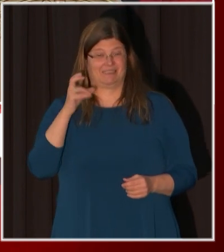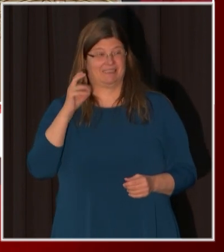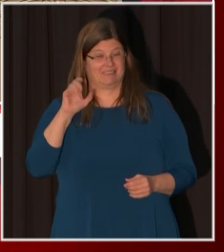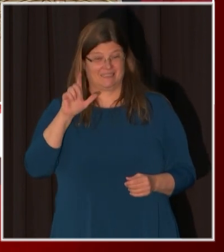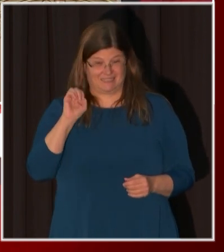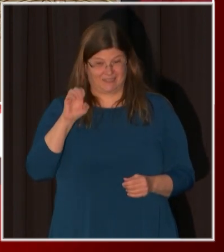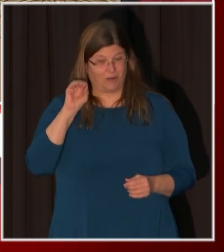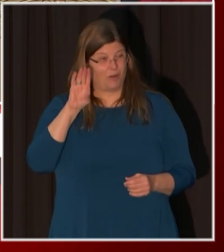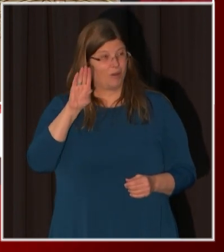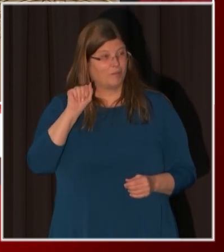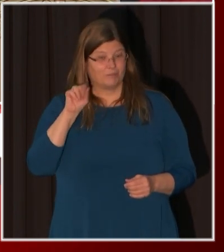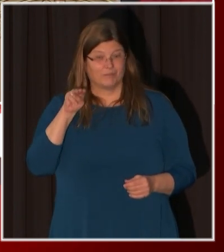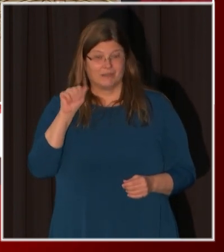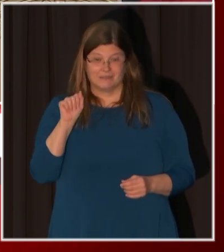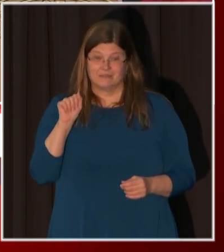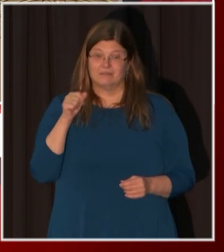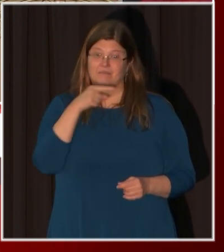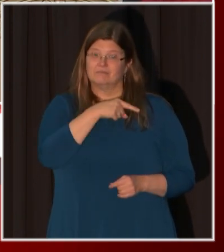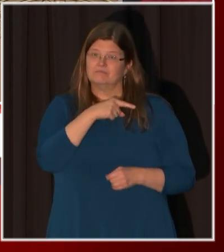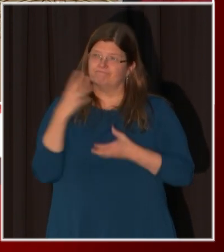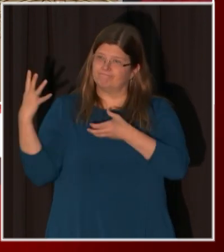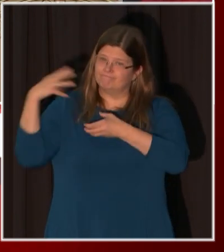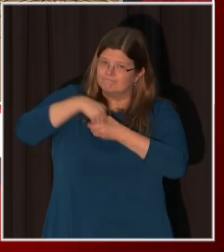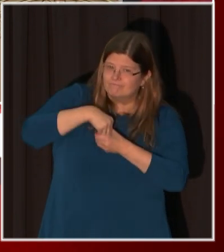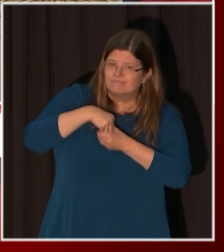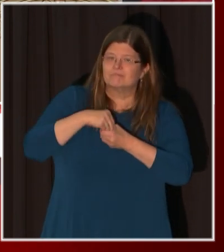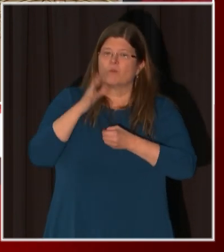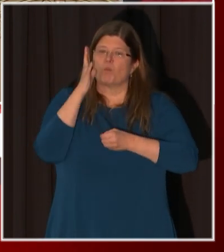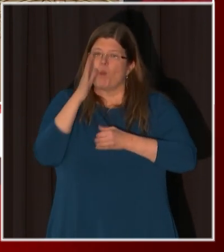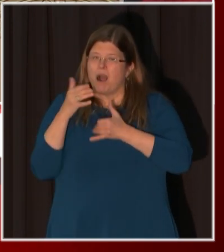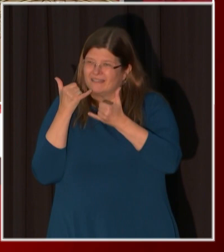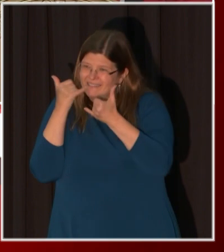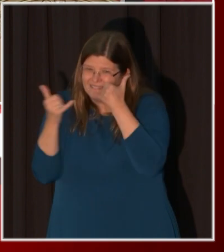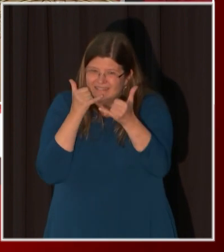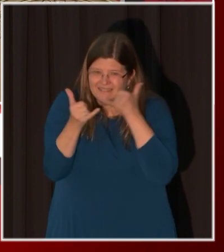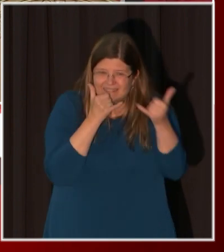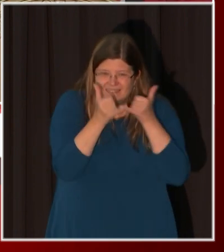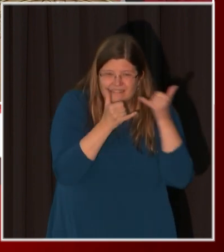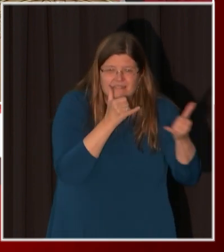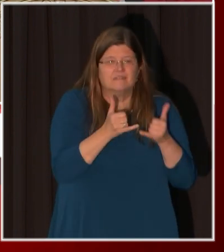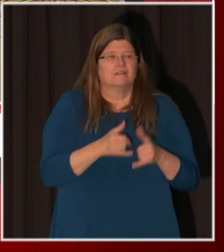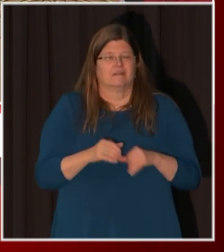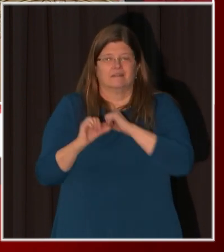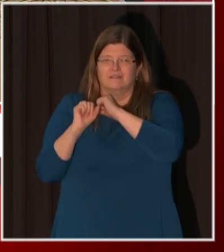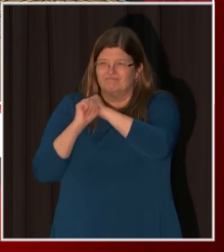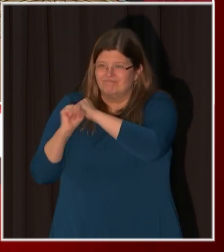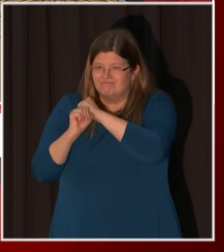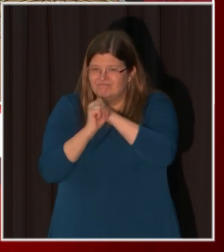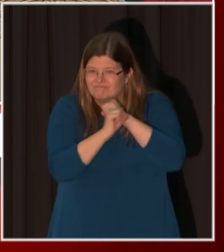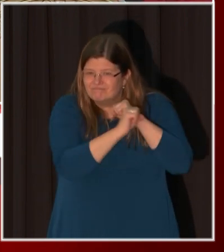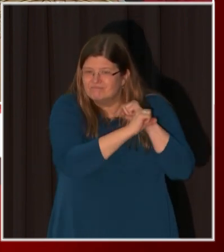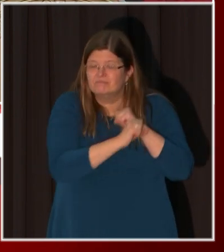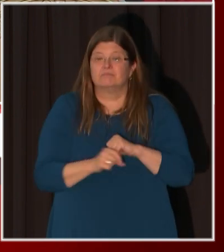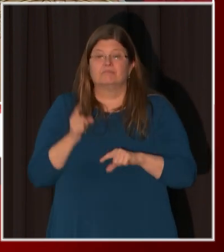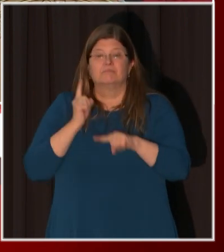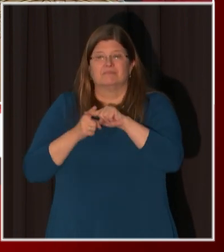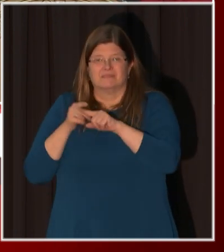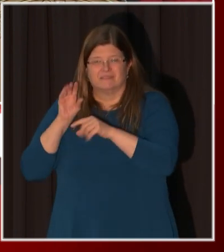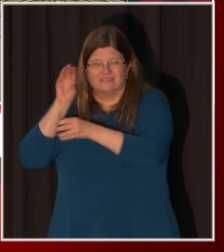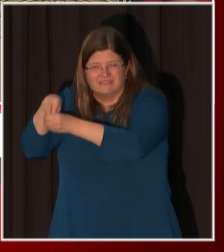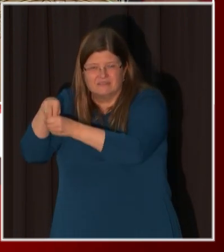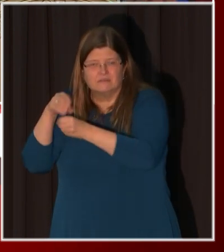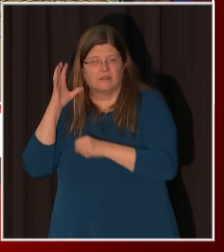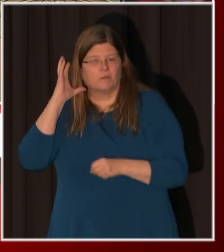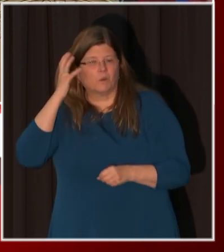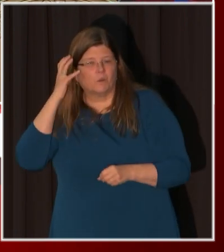and testing through robocalls and radio ads. I believe we can share with you a message that she will